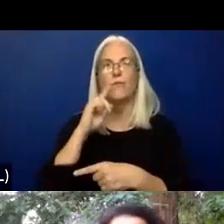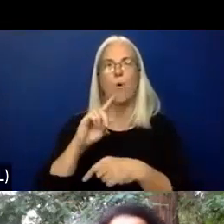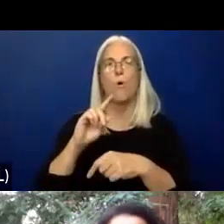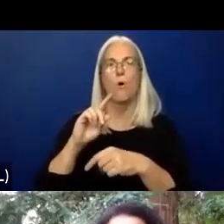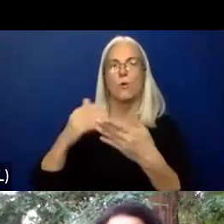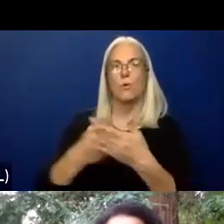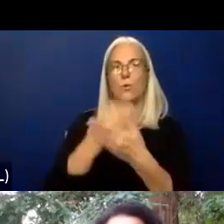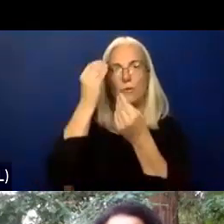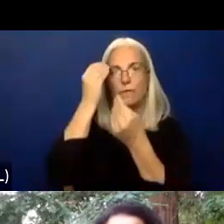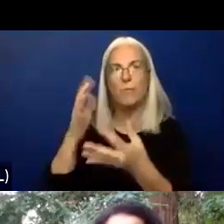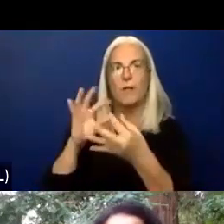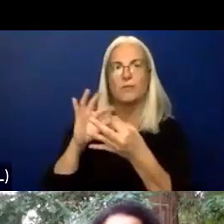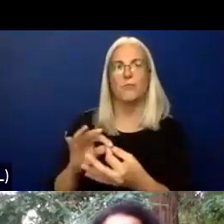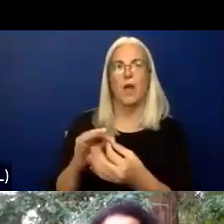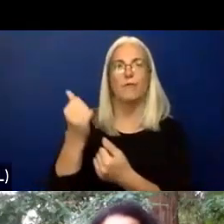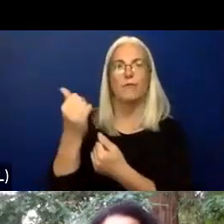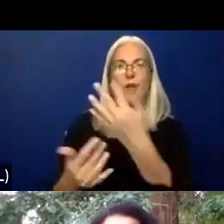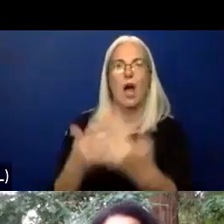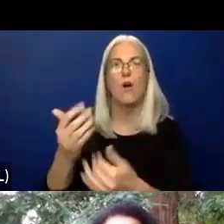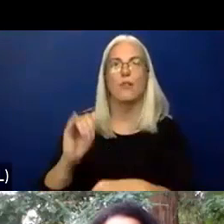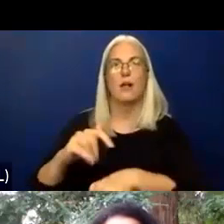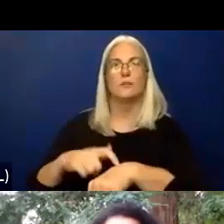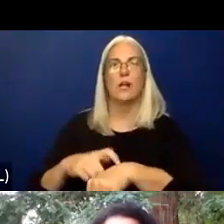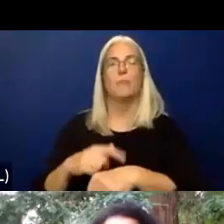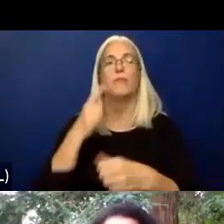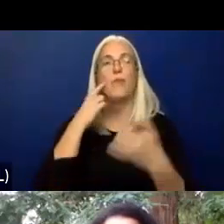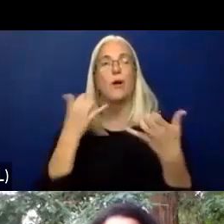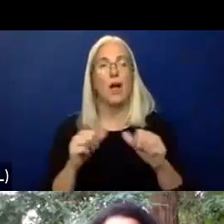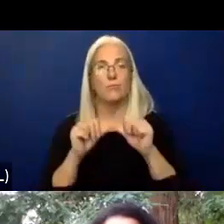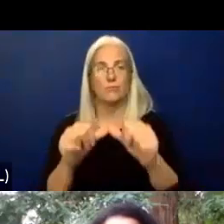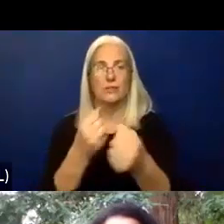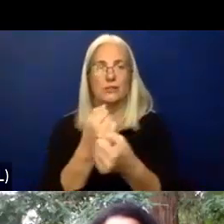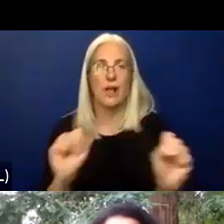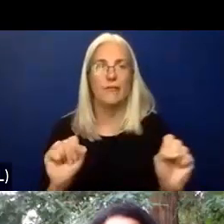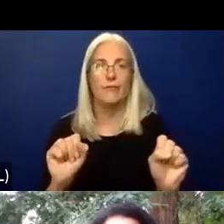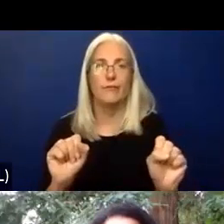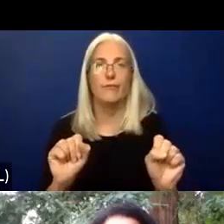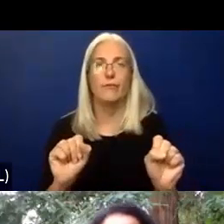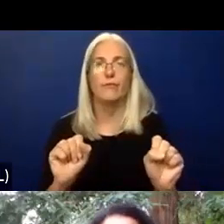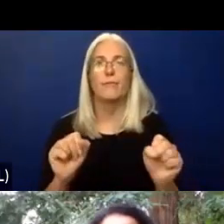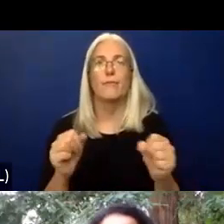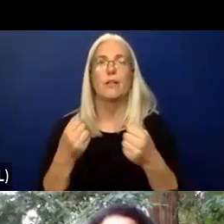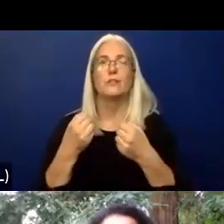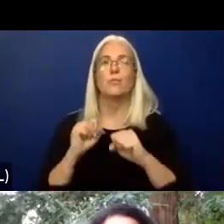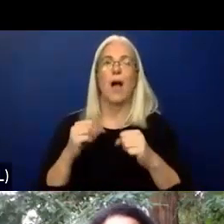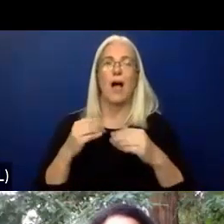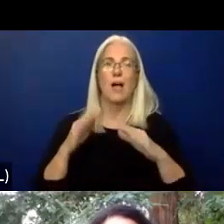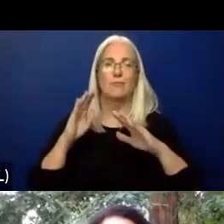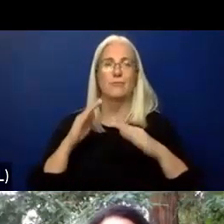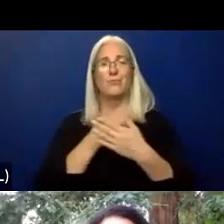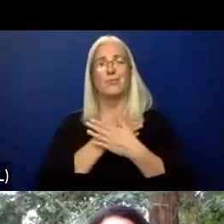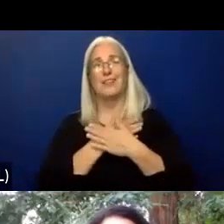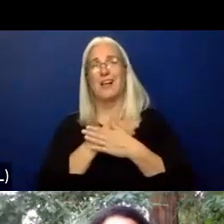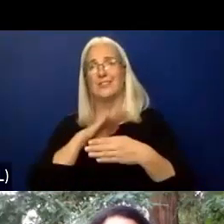we encourage you all to stay safe and, if at all possible, have a restful weekend. Thank you. Thank you.